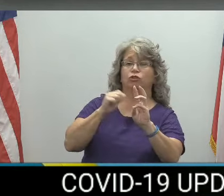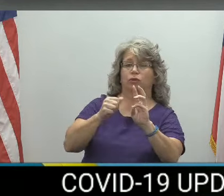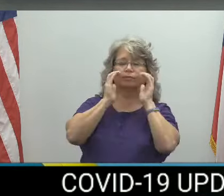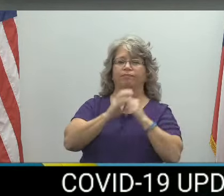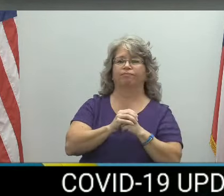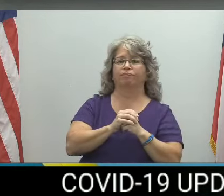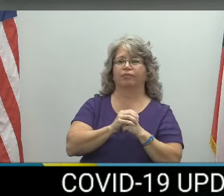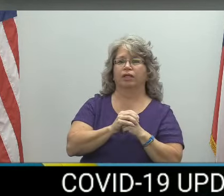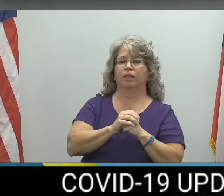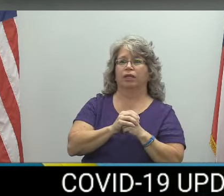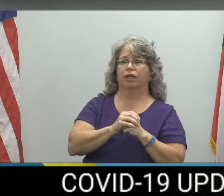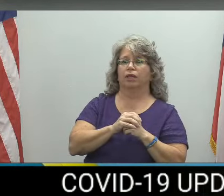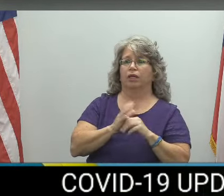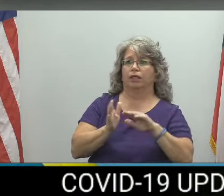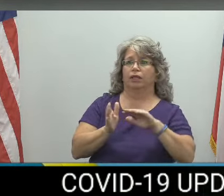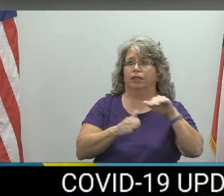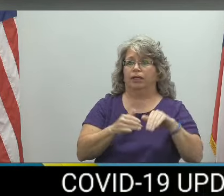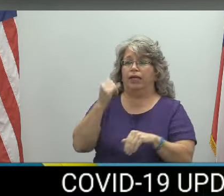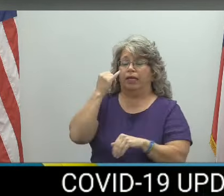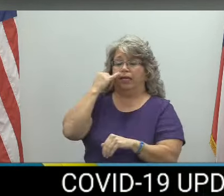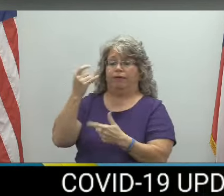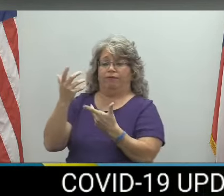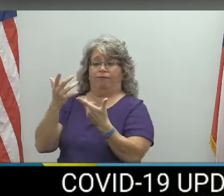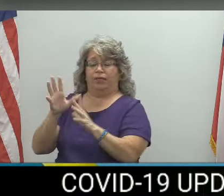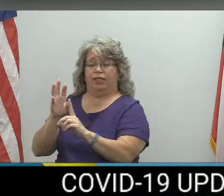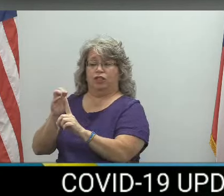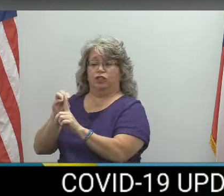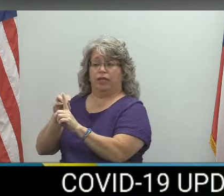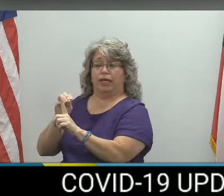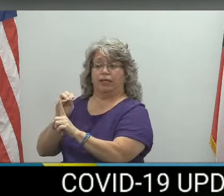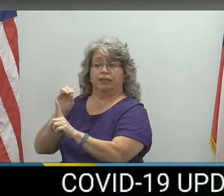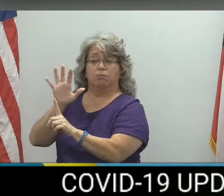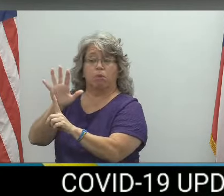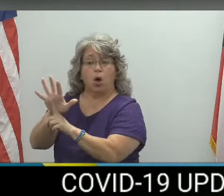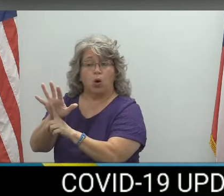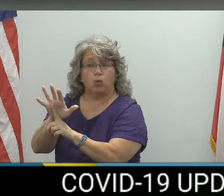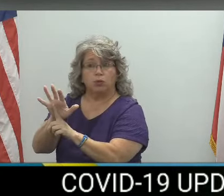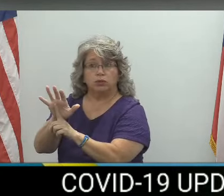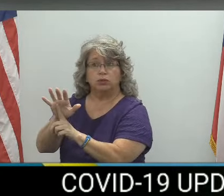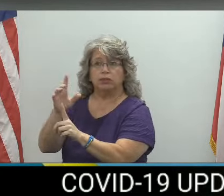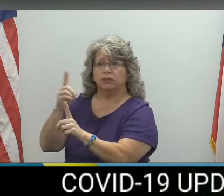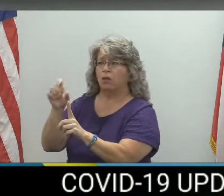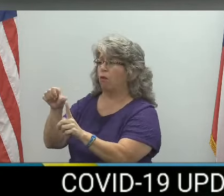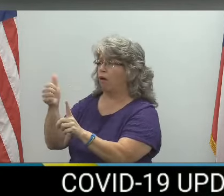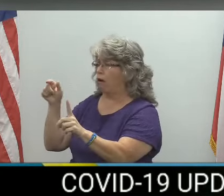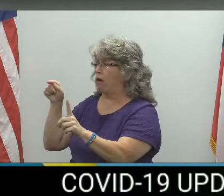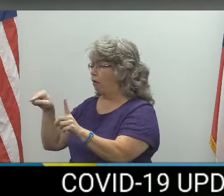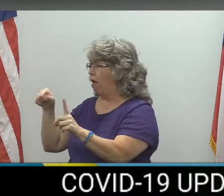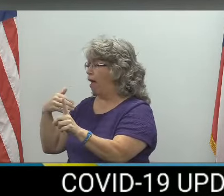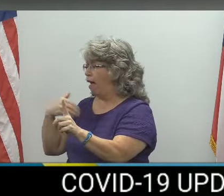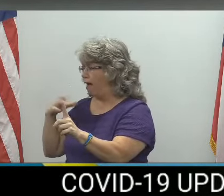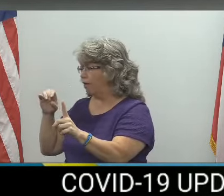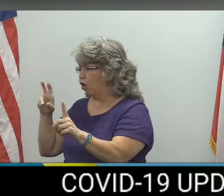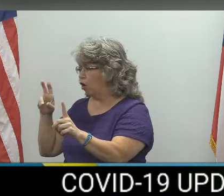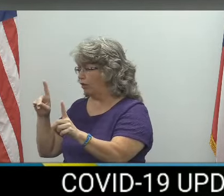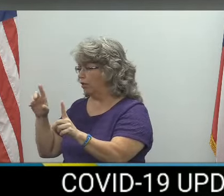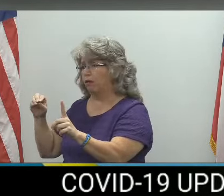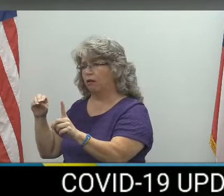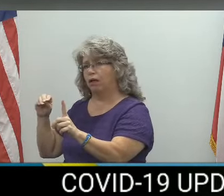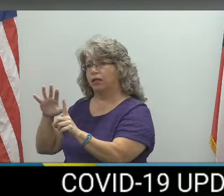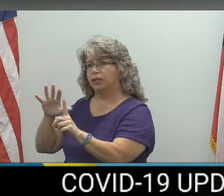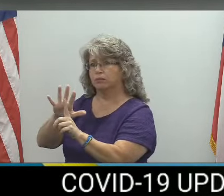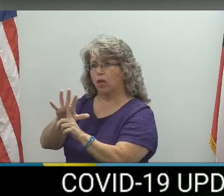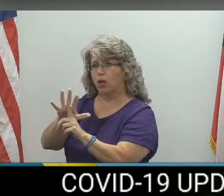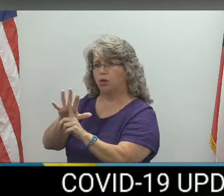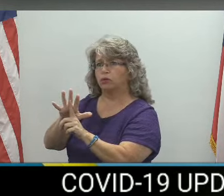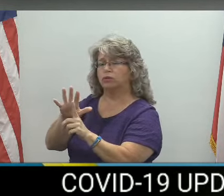were exposed, not boosted, or unvaccinated, or not up to date on your vaccines, then you must quarantine for 5